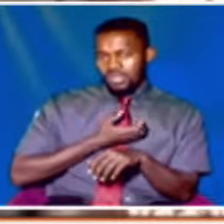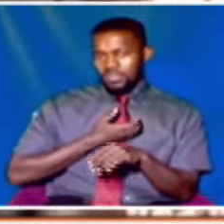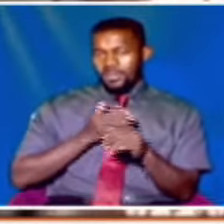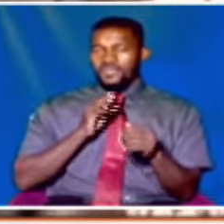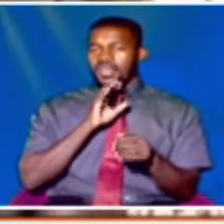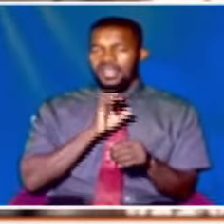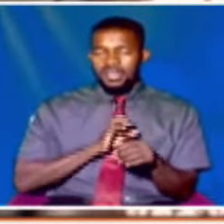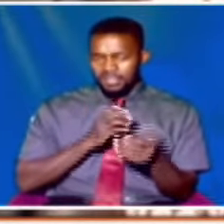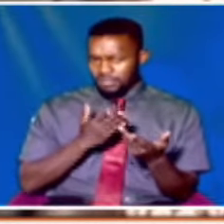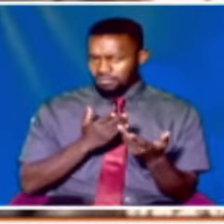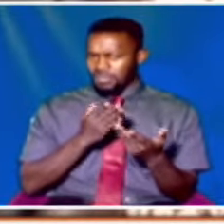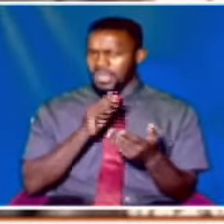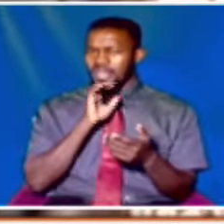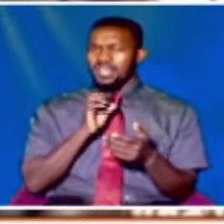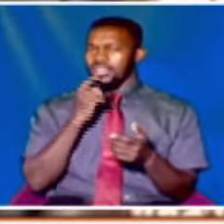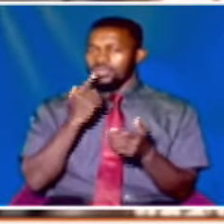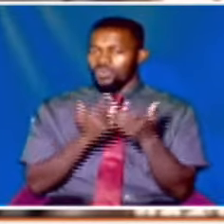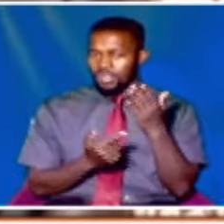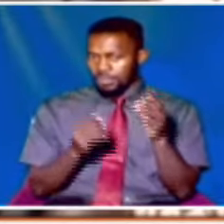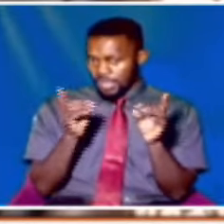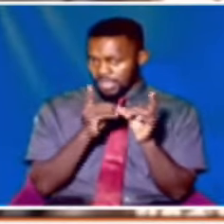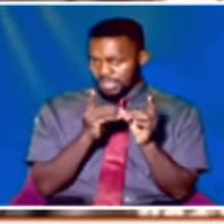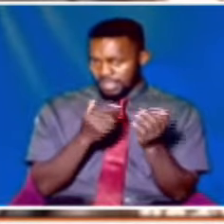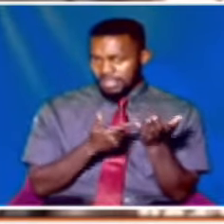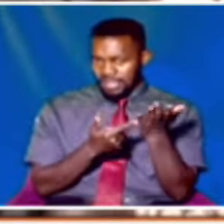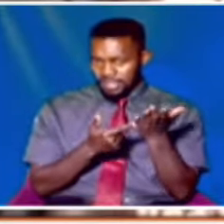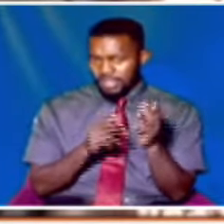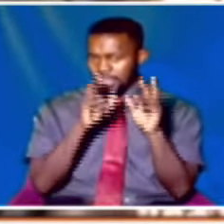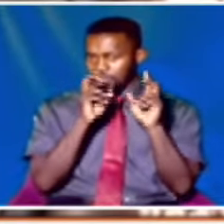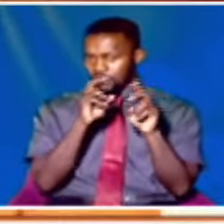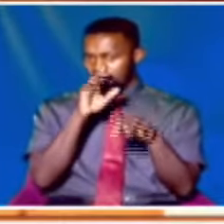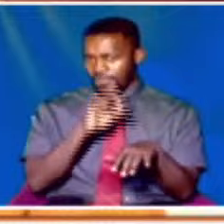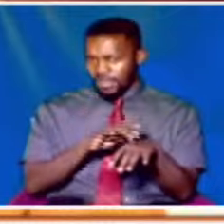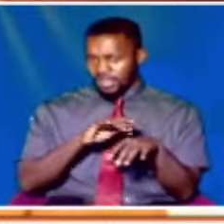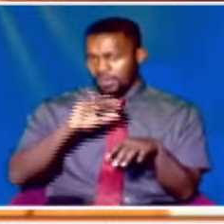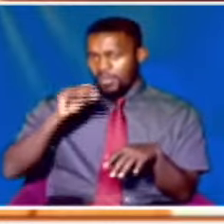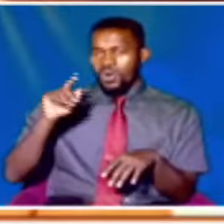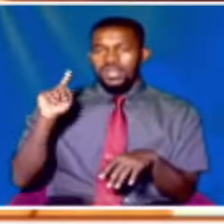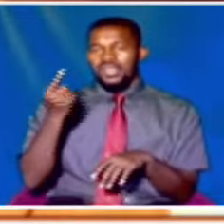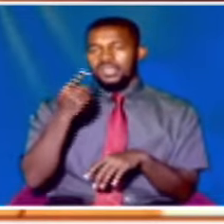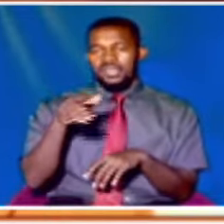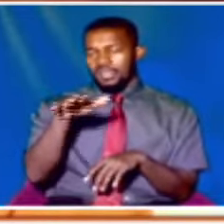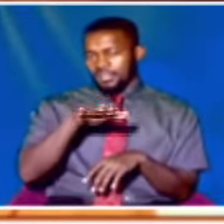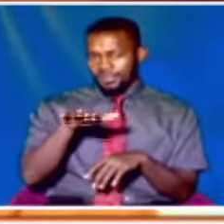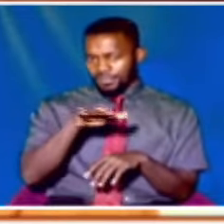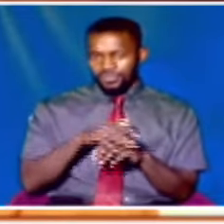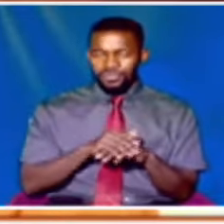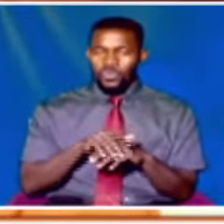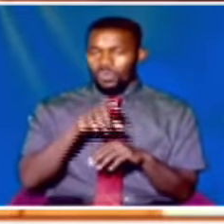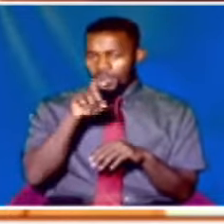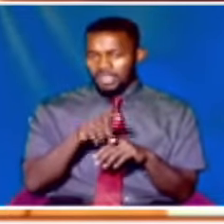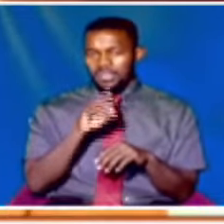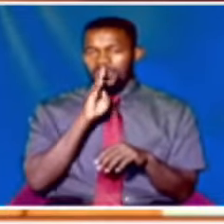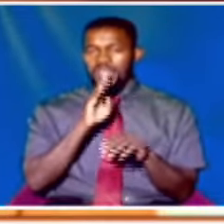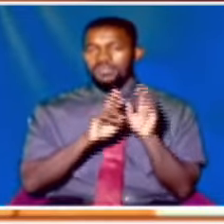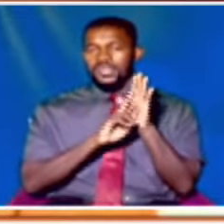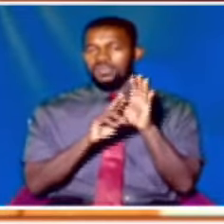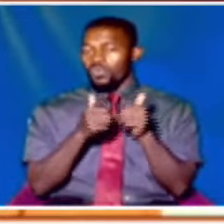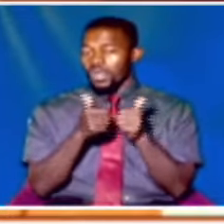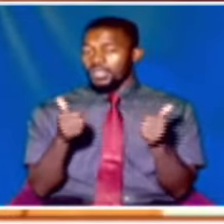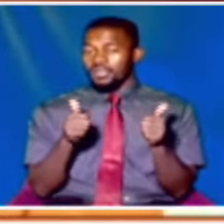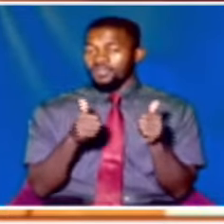of Elders said the meeting will discuss issues affecting the Mount Kenya region. We must have our say. Even in taxation,